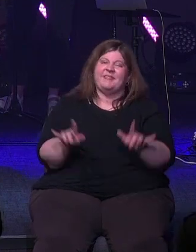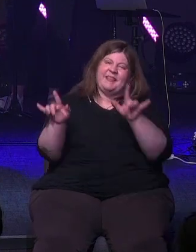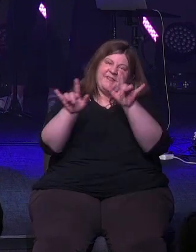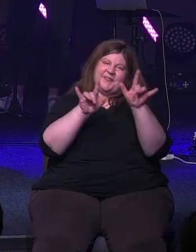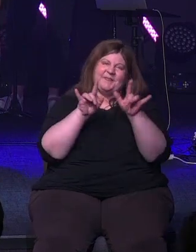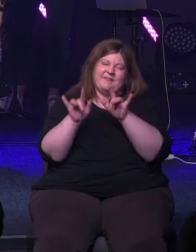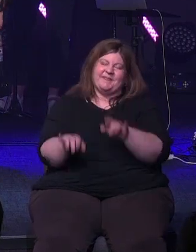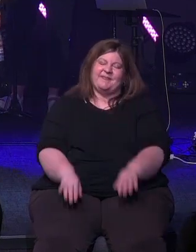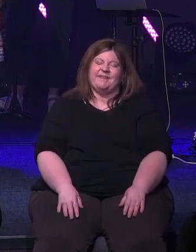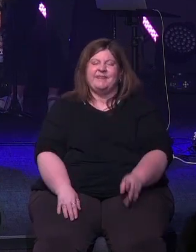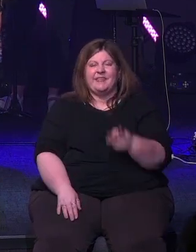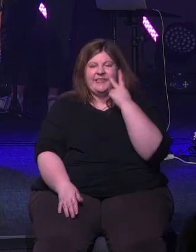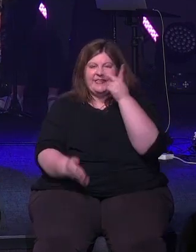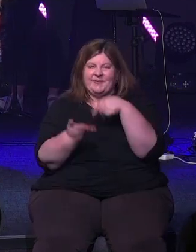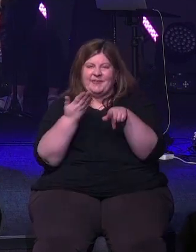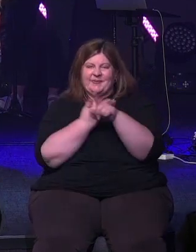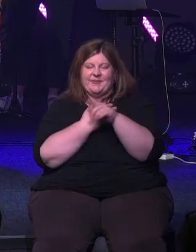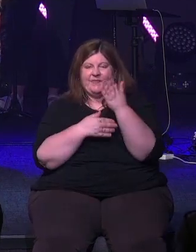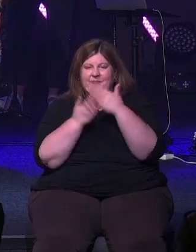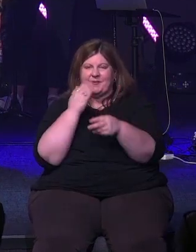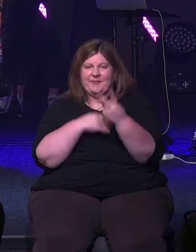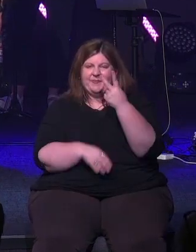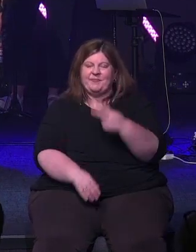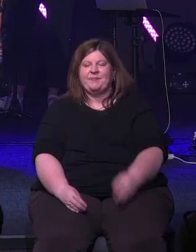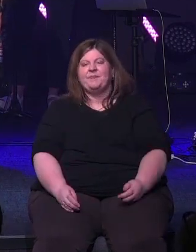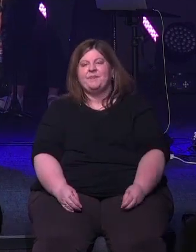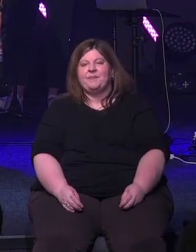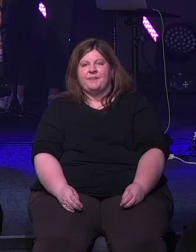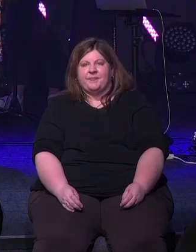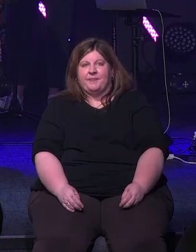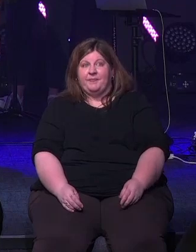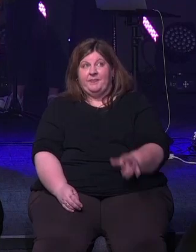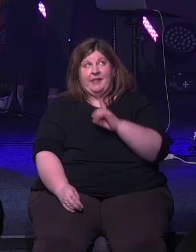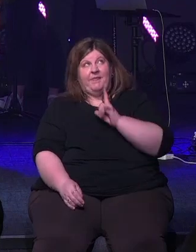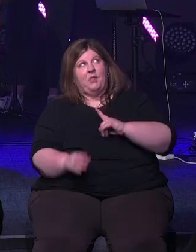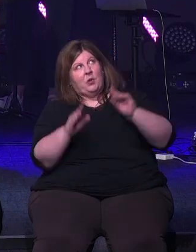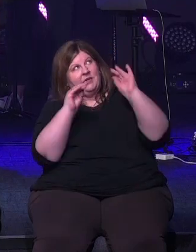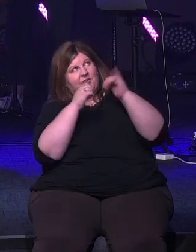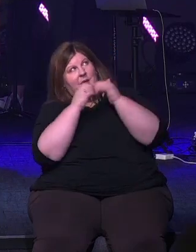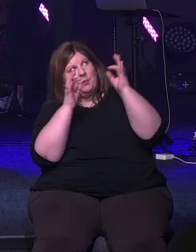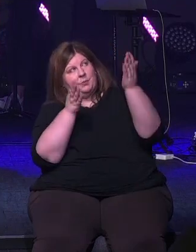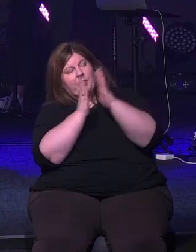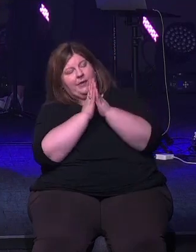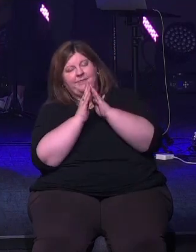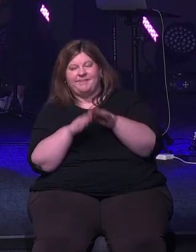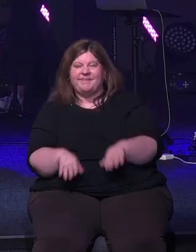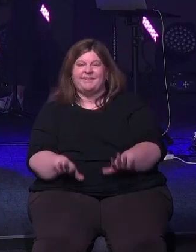you guys. We hope we'll see you next week for part 2 of Lord Teach Us to Pray. Love you.